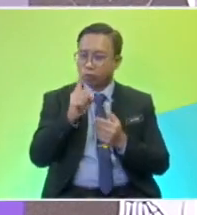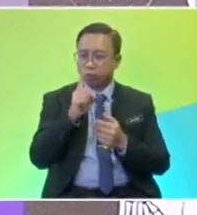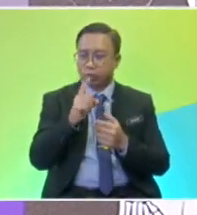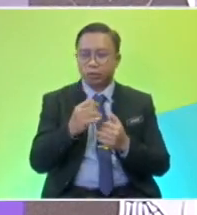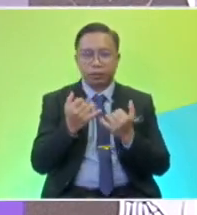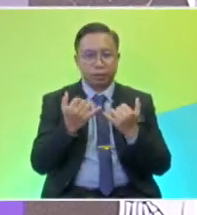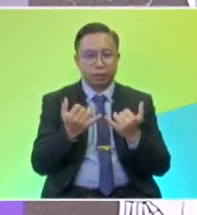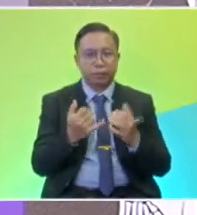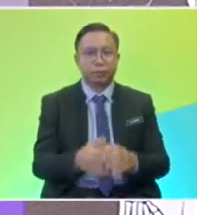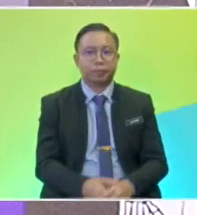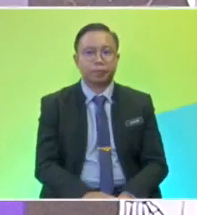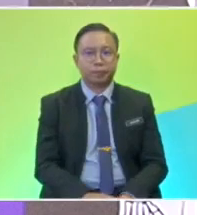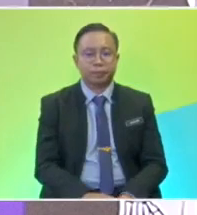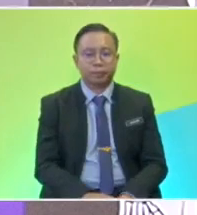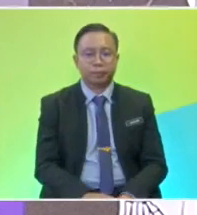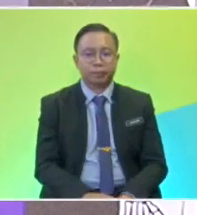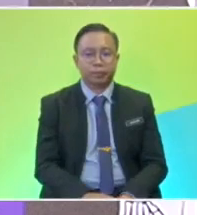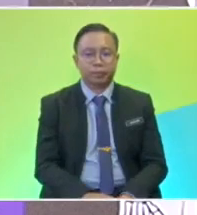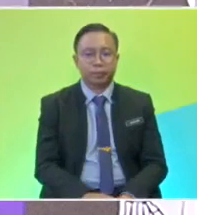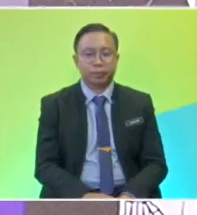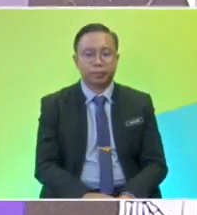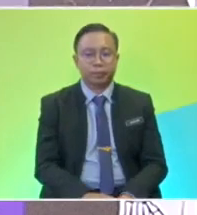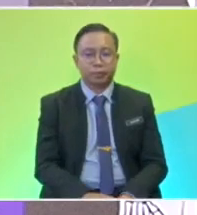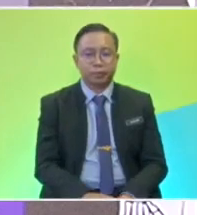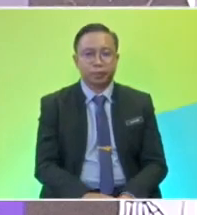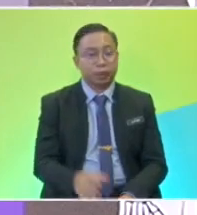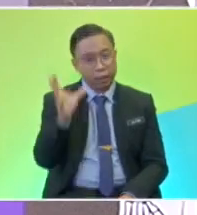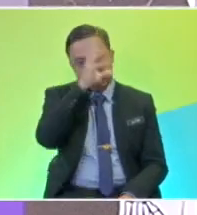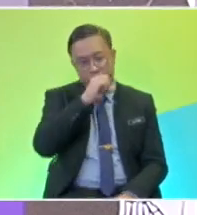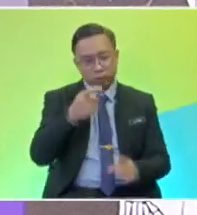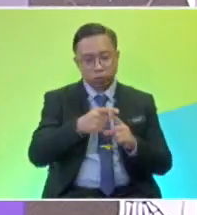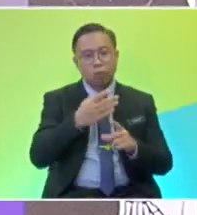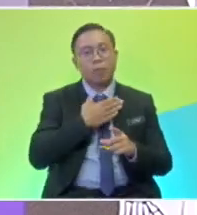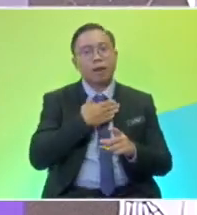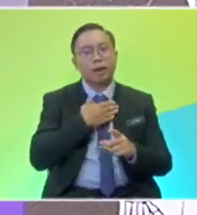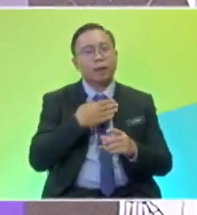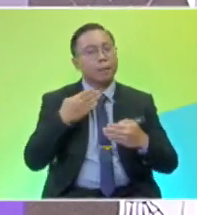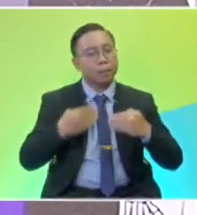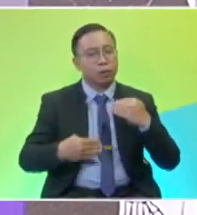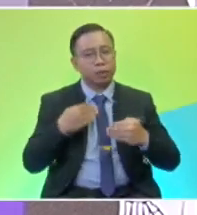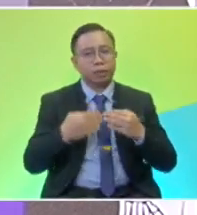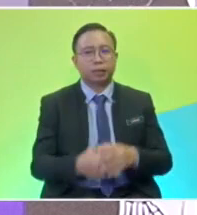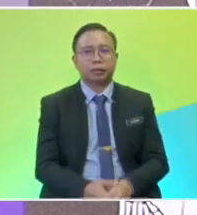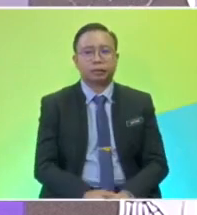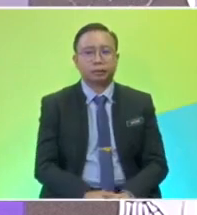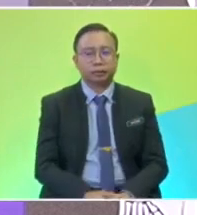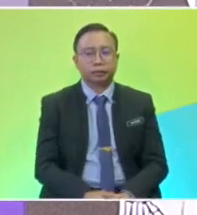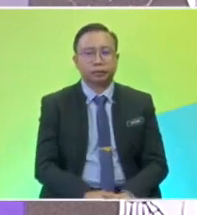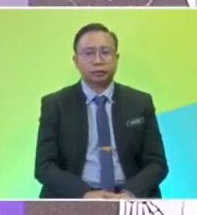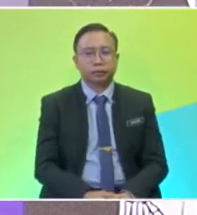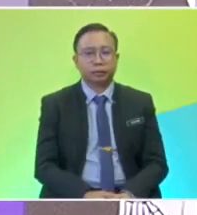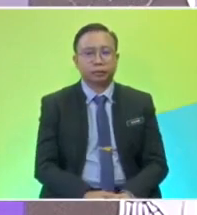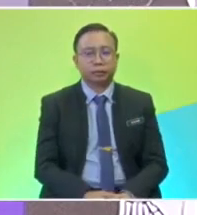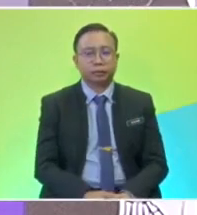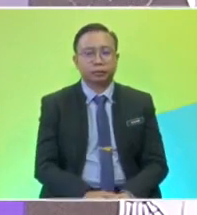Am I right? Yes, correct, Divya. So I'm going to just guess according to my body, right? Okay. So then we have one here.